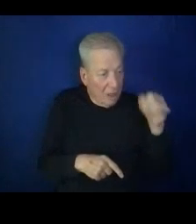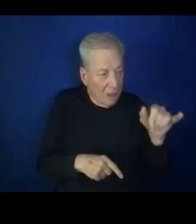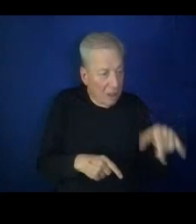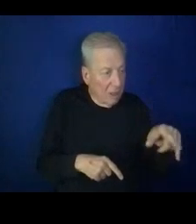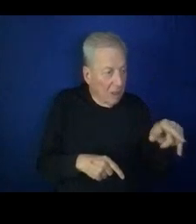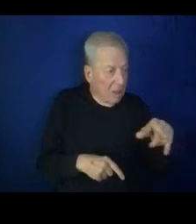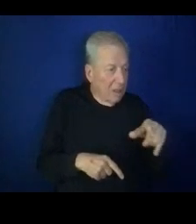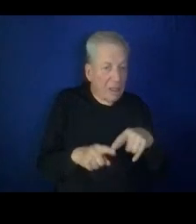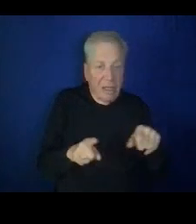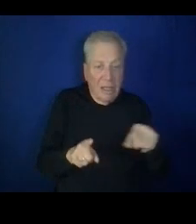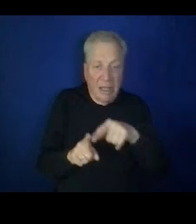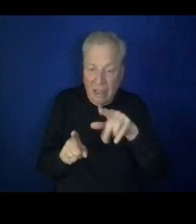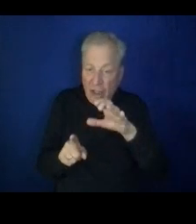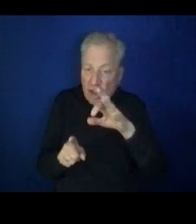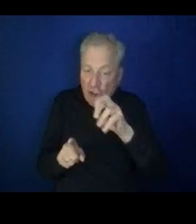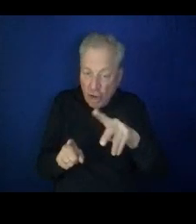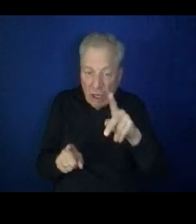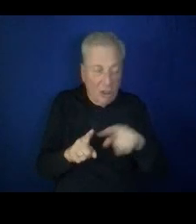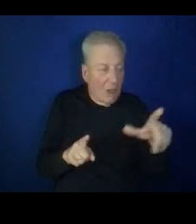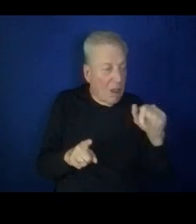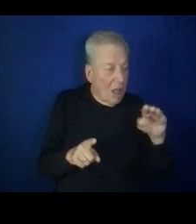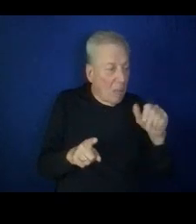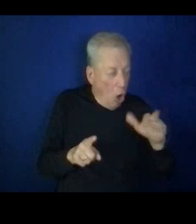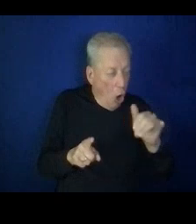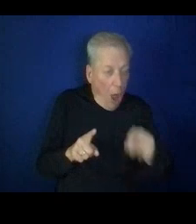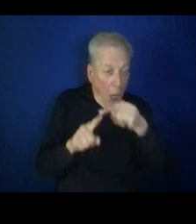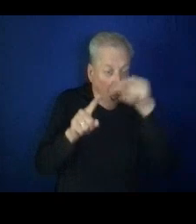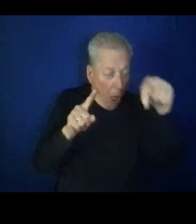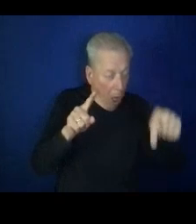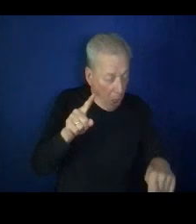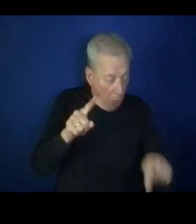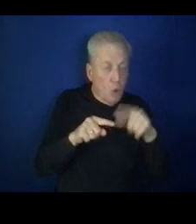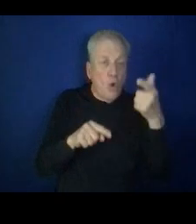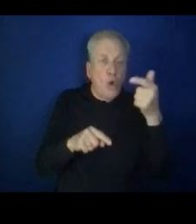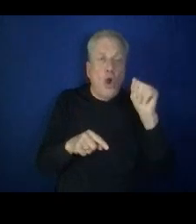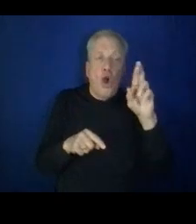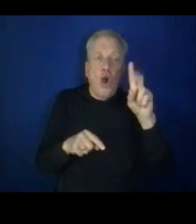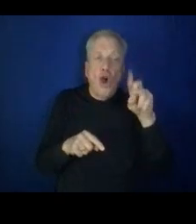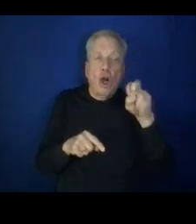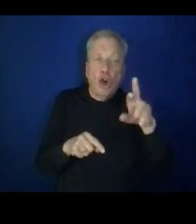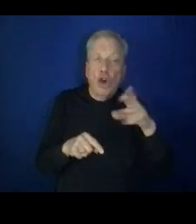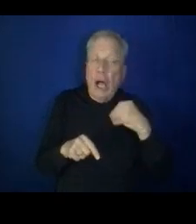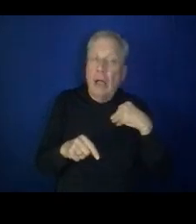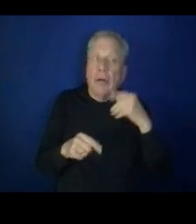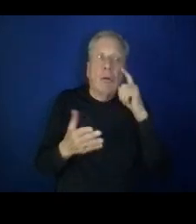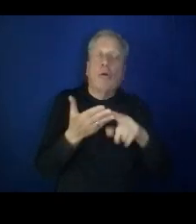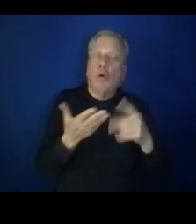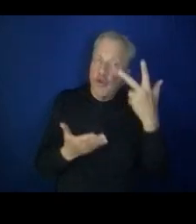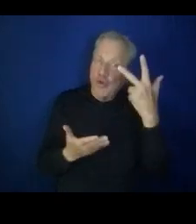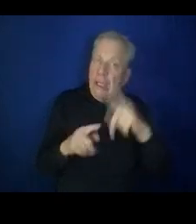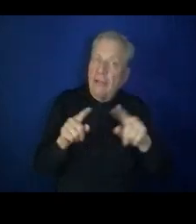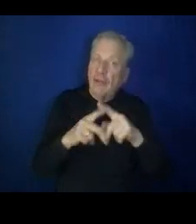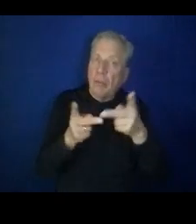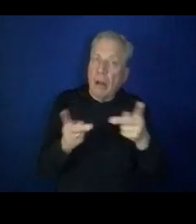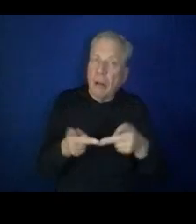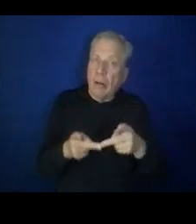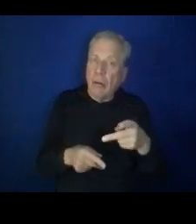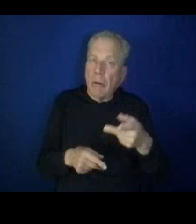Creek and the Lamar down to Gardner, you're going to see places where there's 3 kind of 8-foot